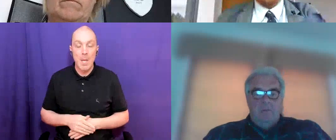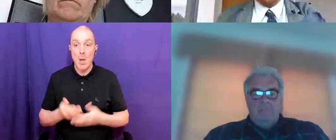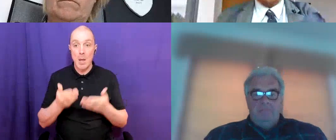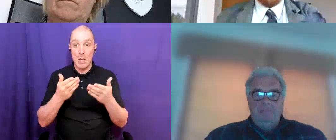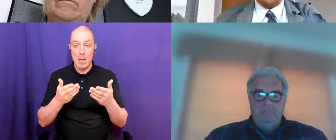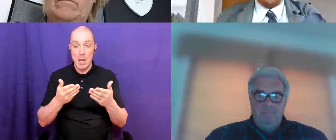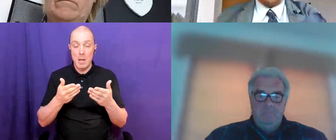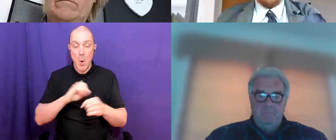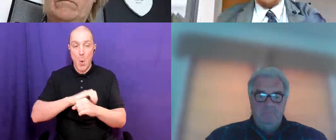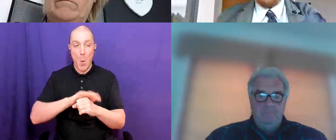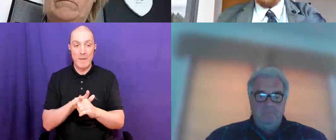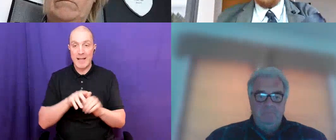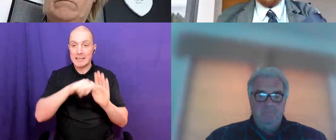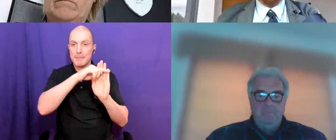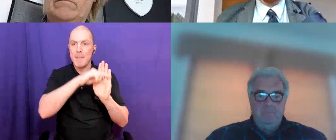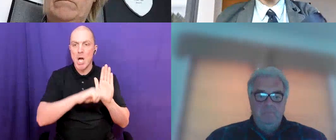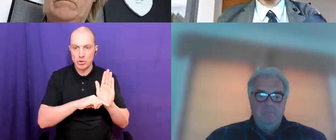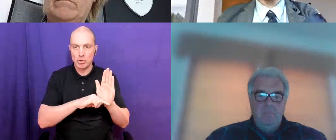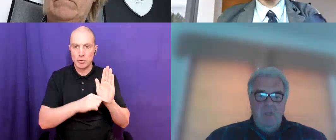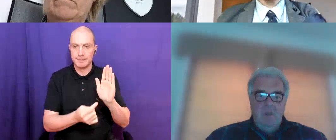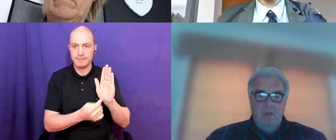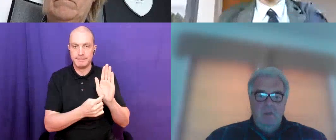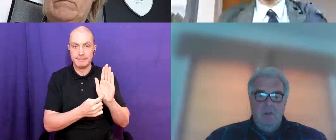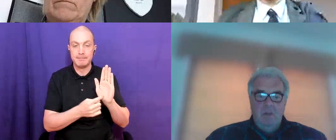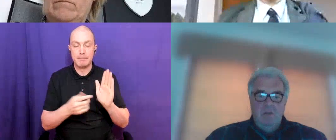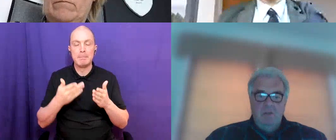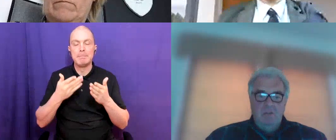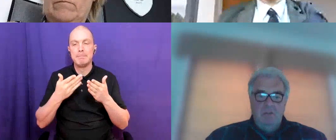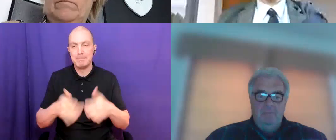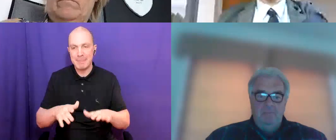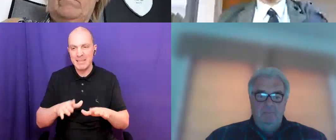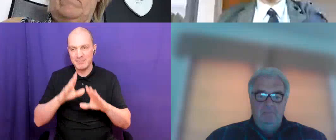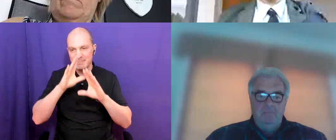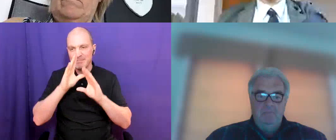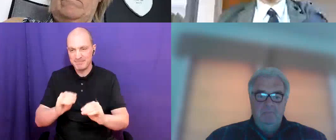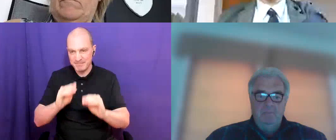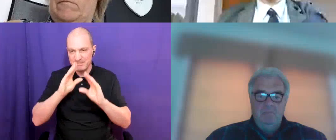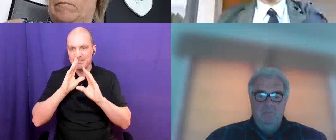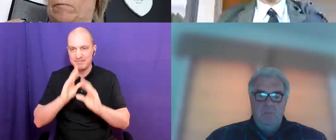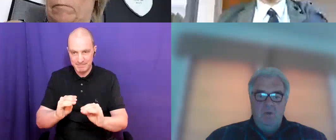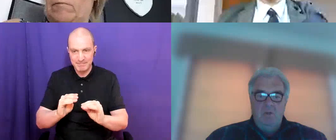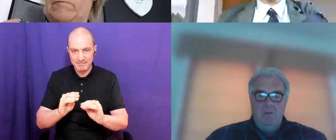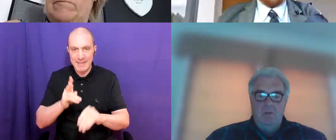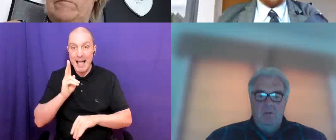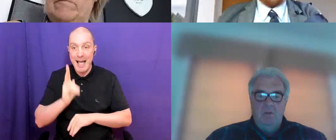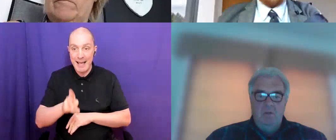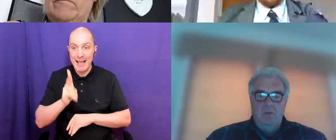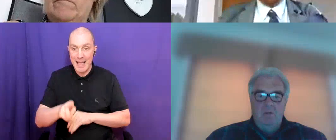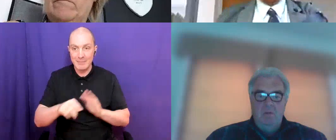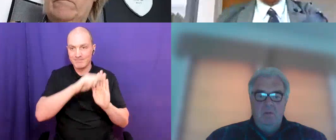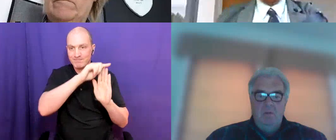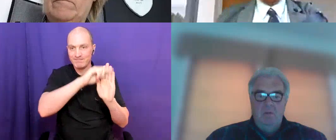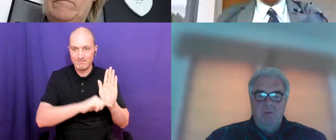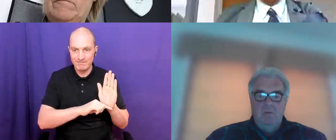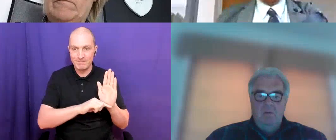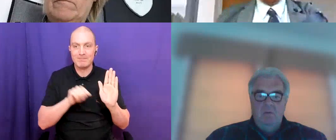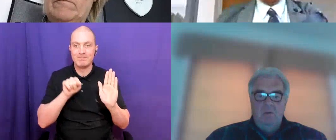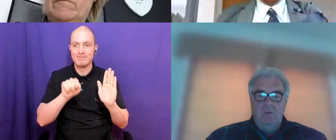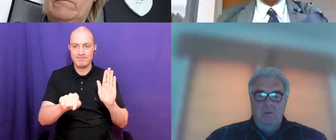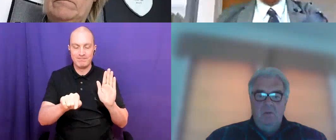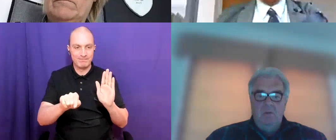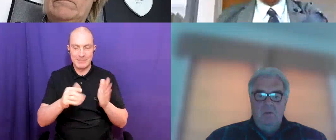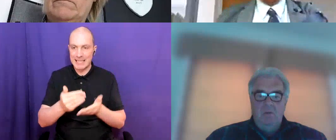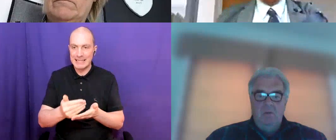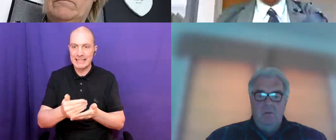And as I've mentioned in previous briefings, there will be a number of measures in place to ensure safe arrangements at the